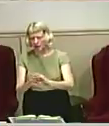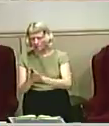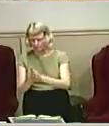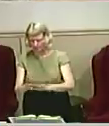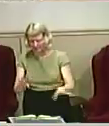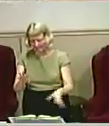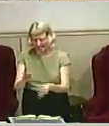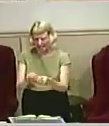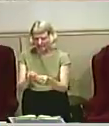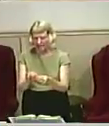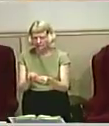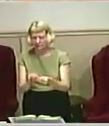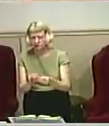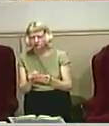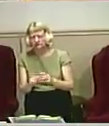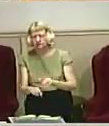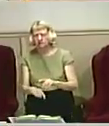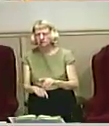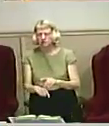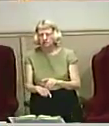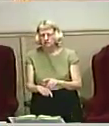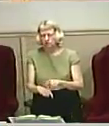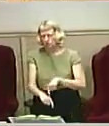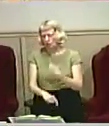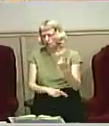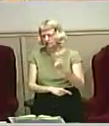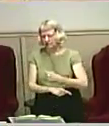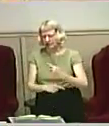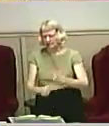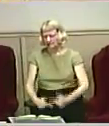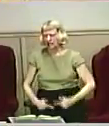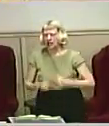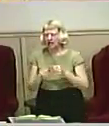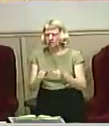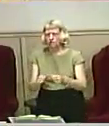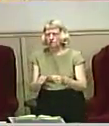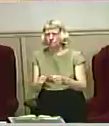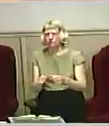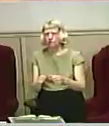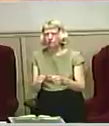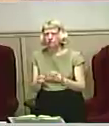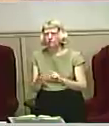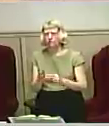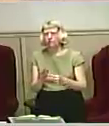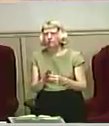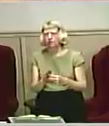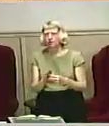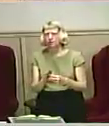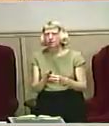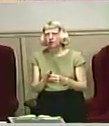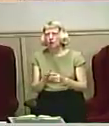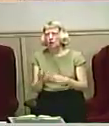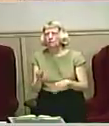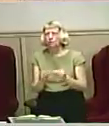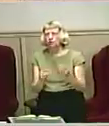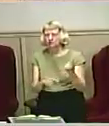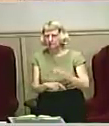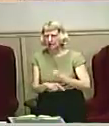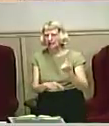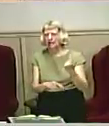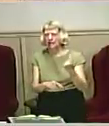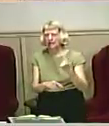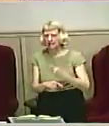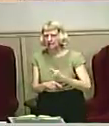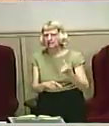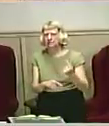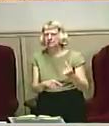they add to thee. And we look at these length of days, and really when you look at it, it's like the days will be lengthened out. Your days